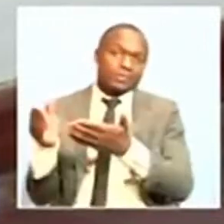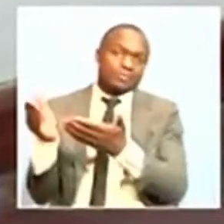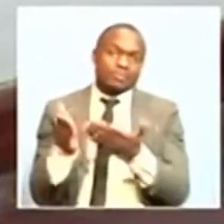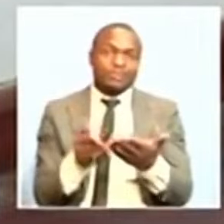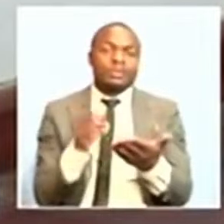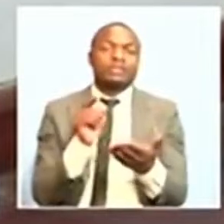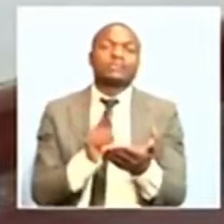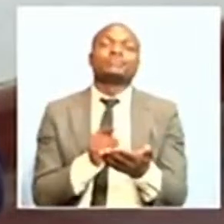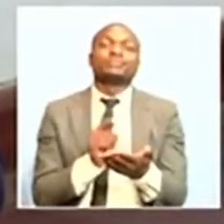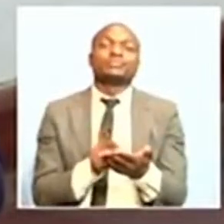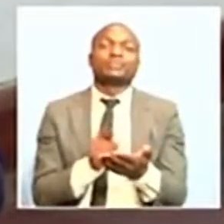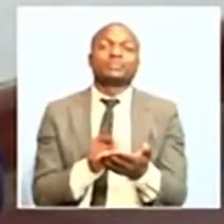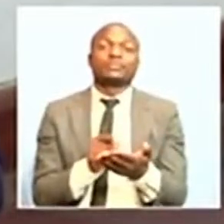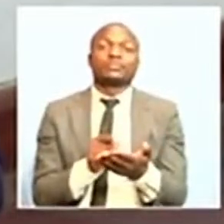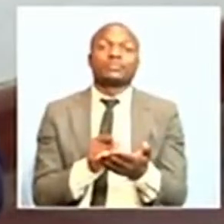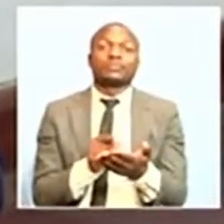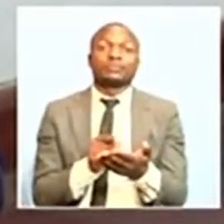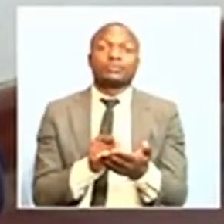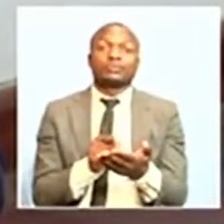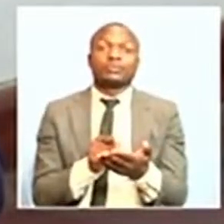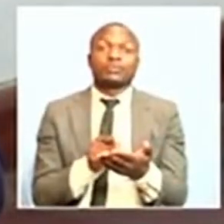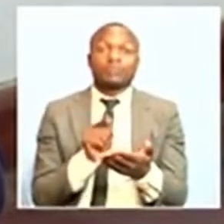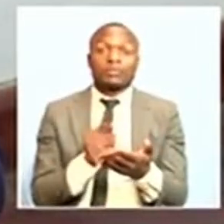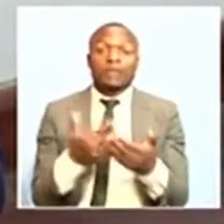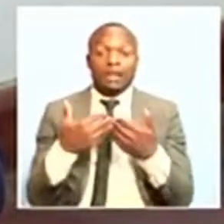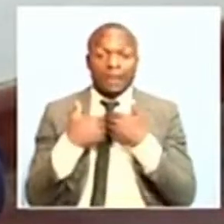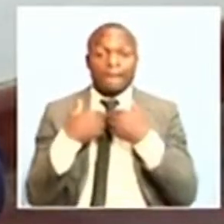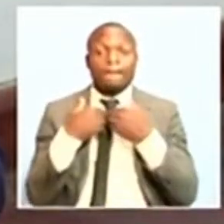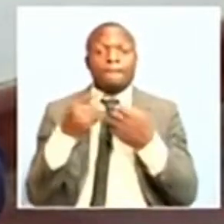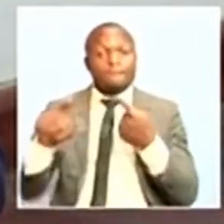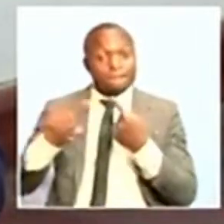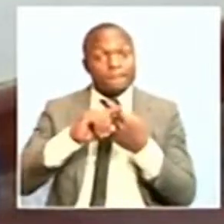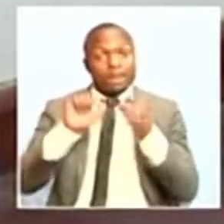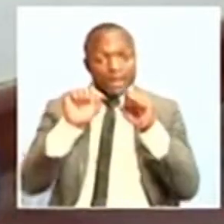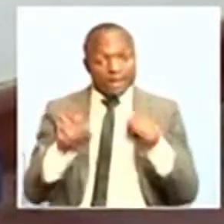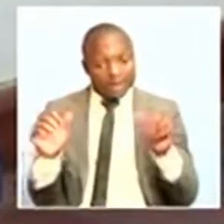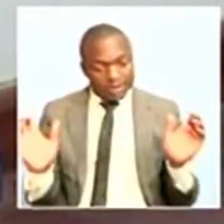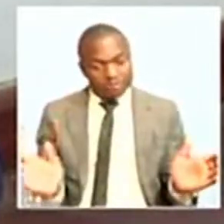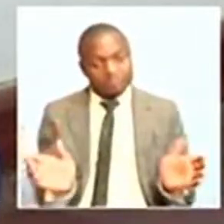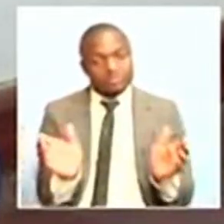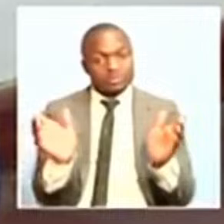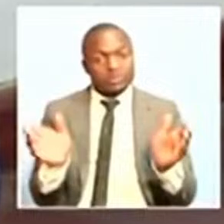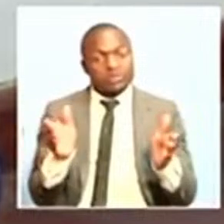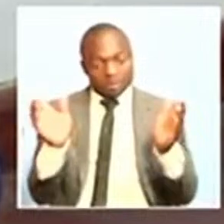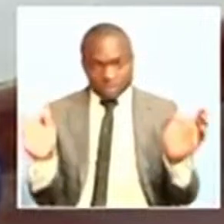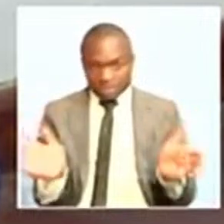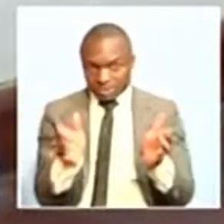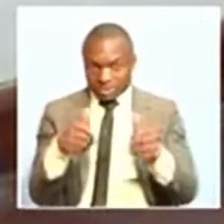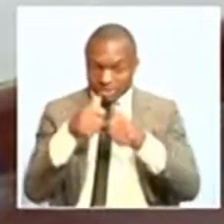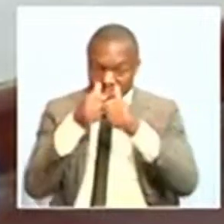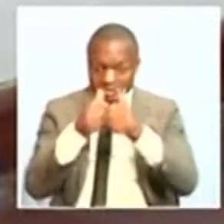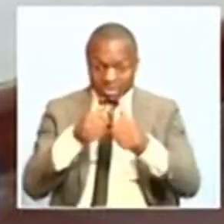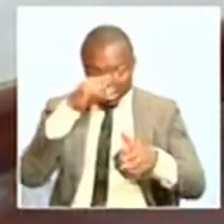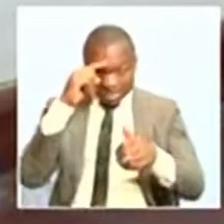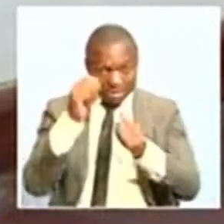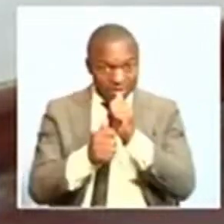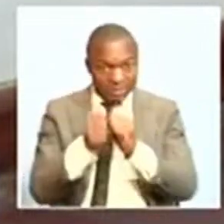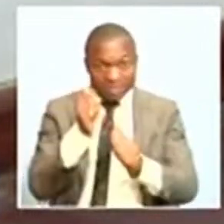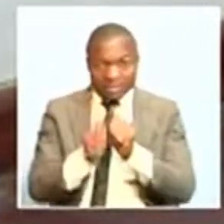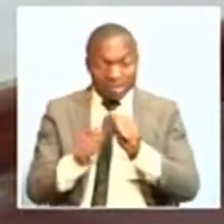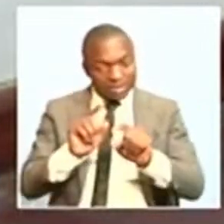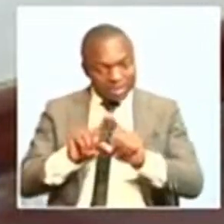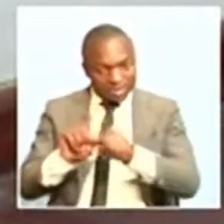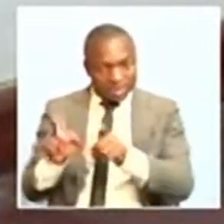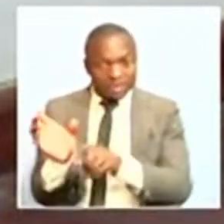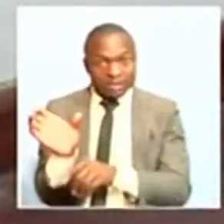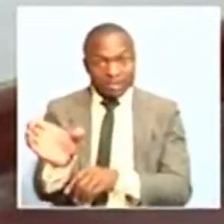that harmonization has a positive in that it can promote fairness. It can also encourage compliance because across different